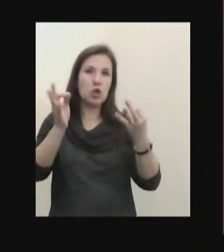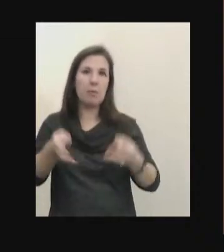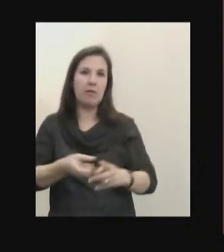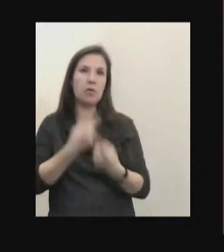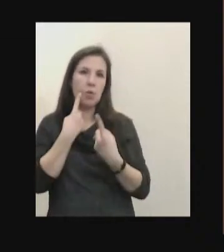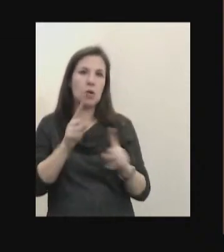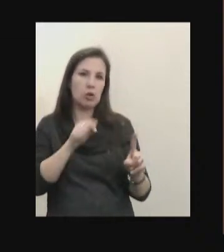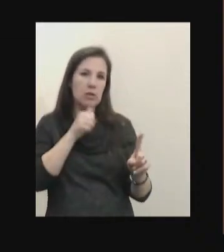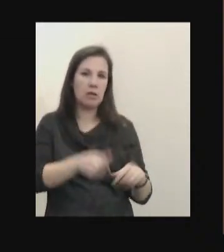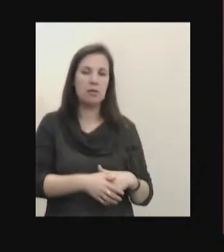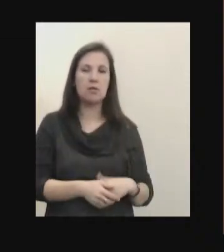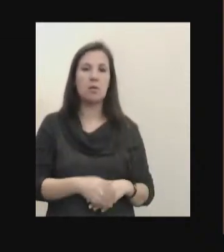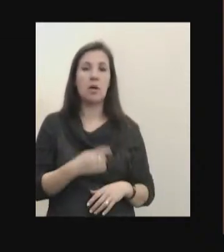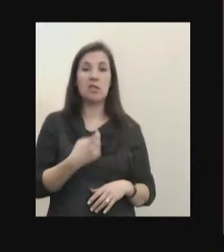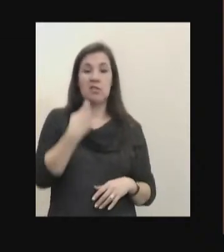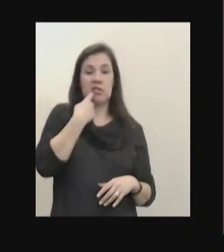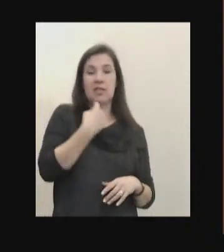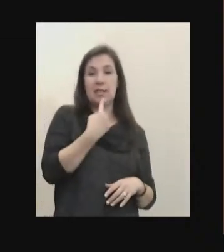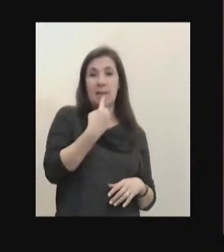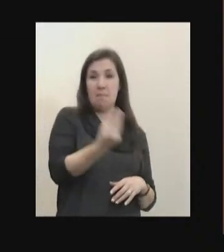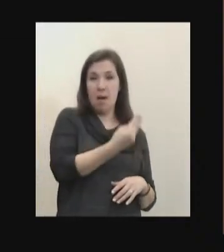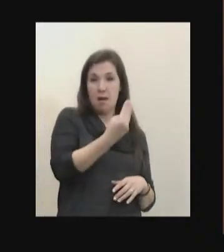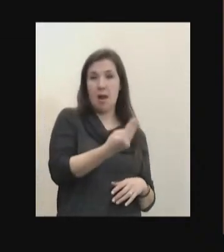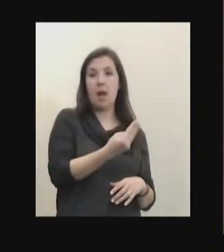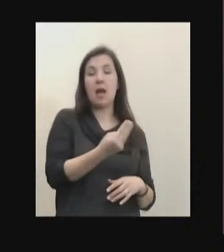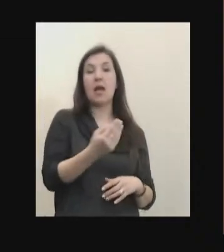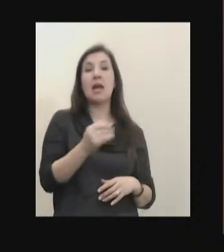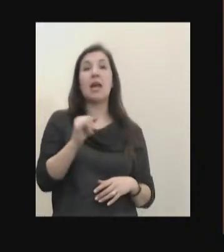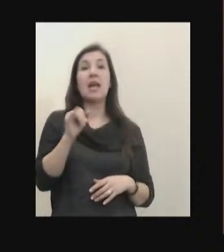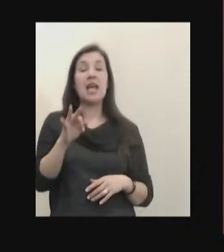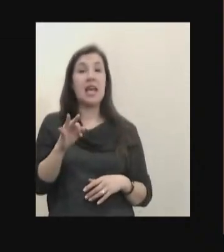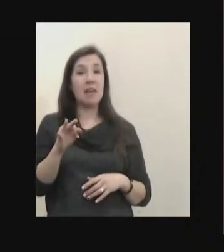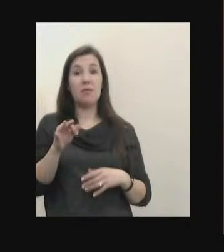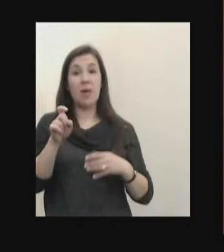and said again today is we will go to phase 2 if we have to sooner.